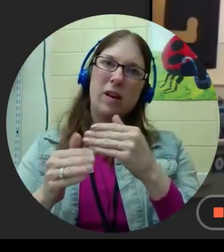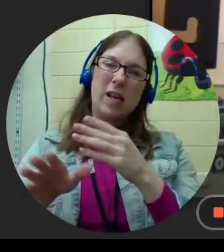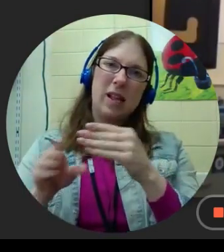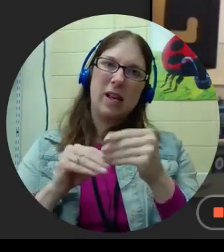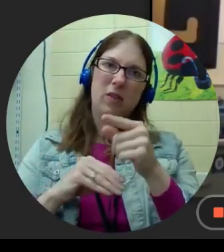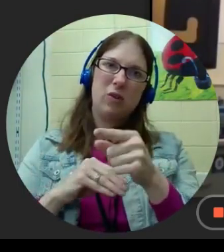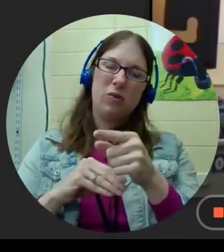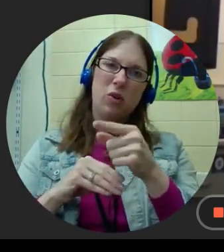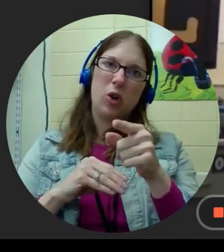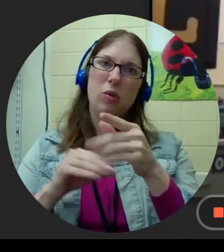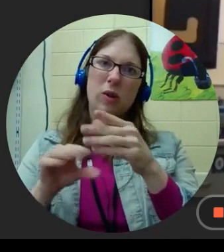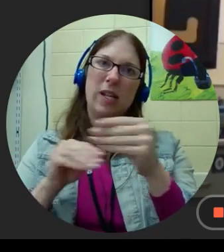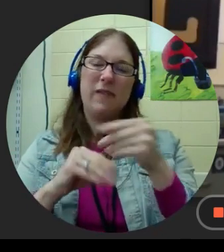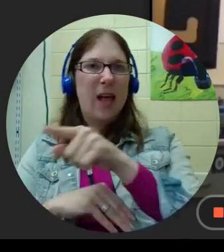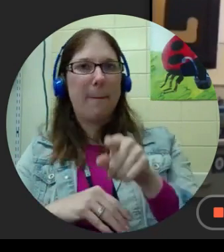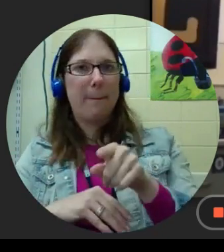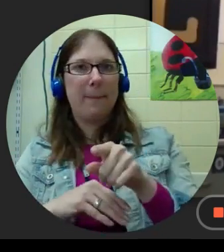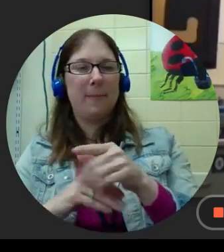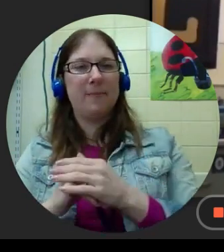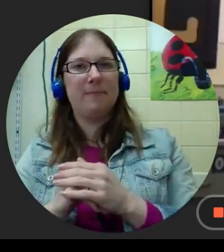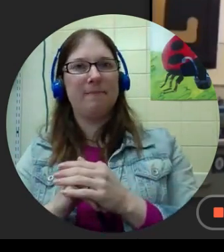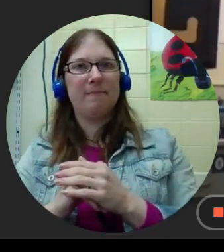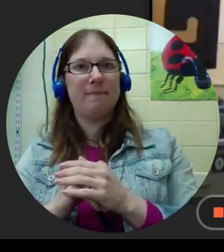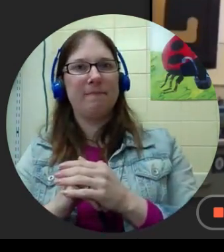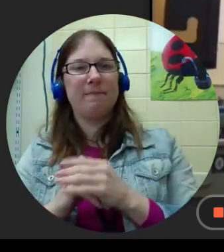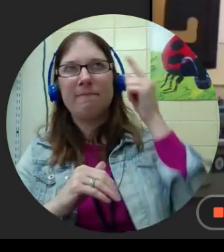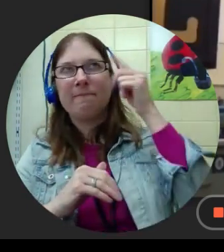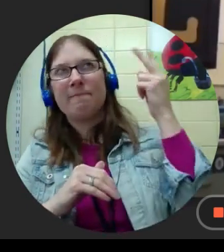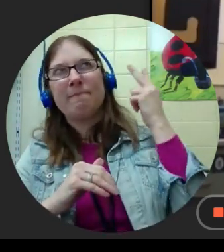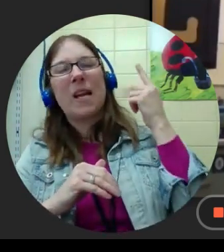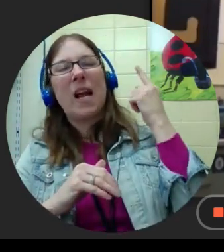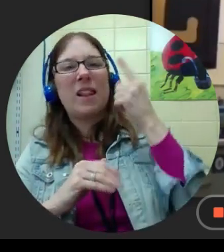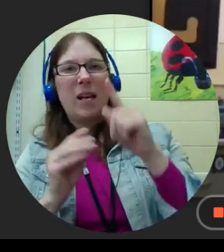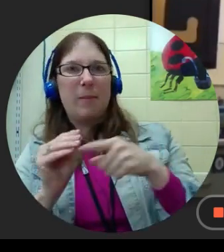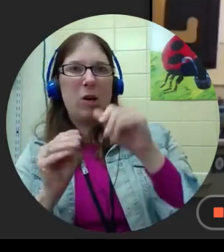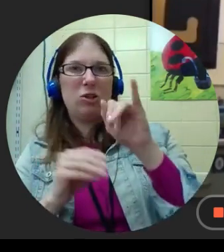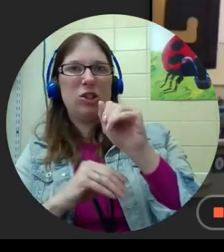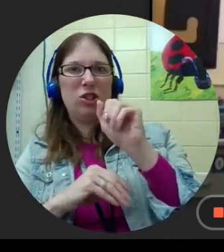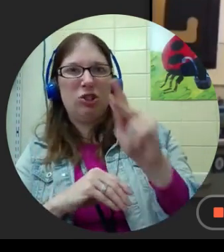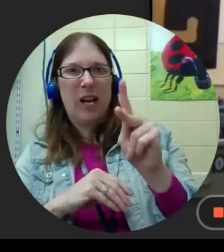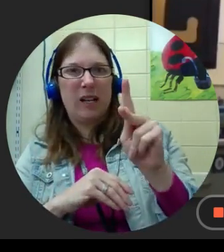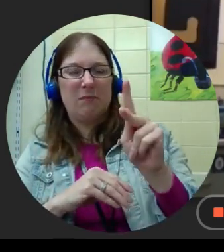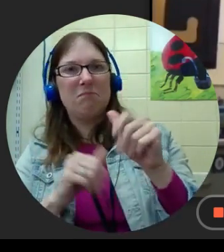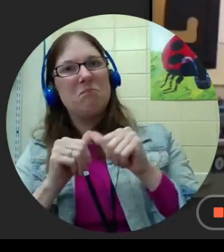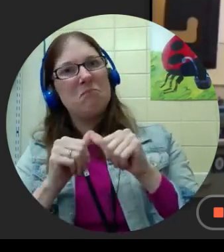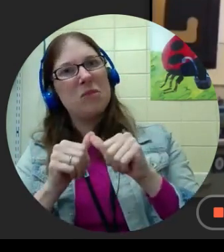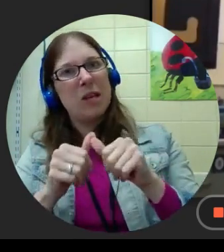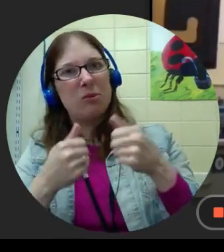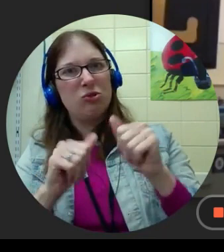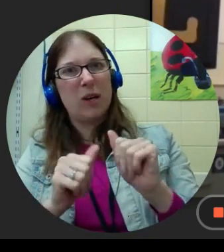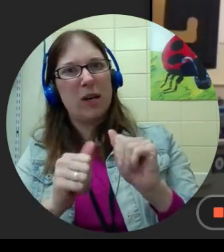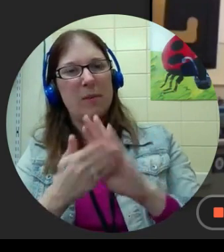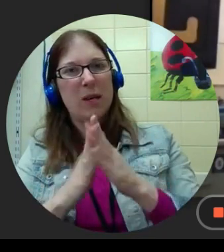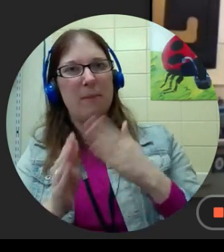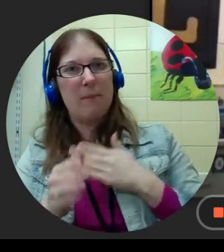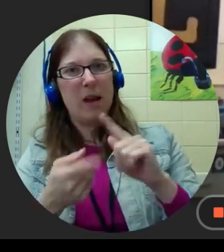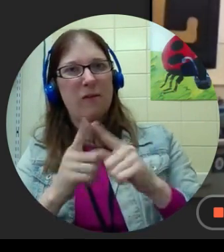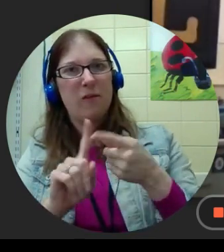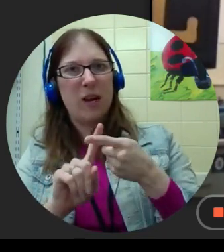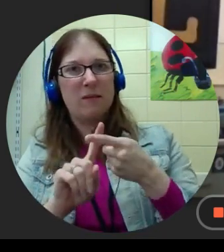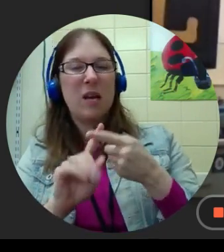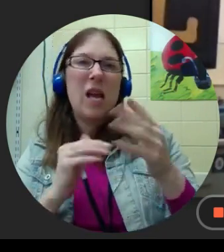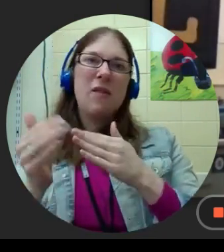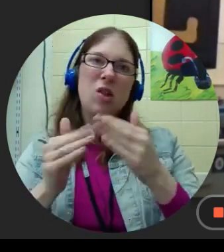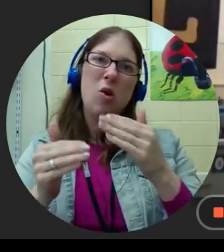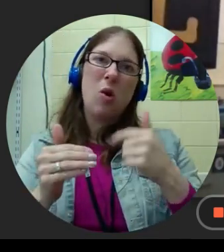at Keep Going in my hand, I found myself thinking about Jack. He kept going, trying to be my friend, even as I was hoping